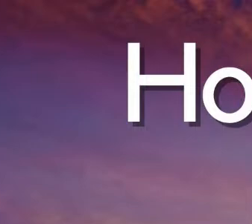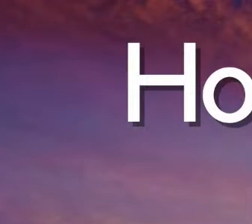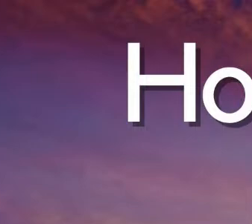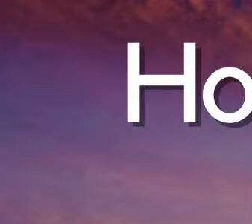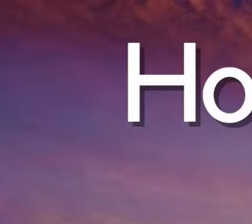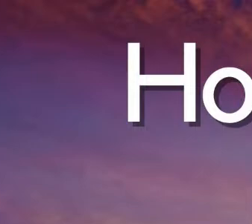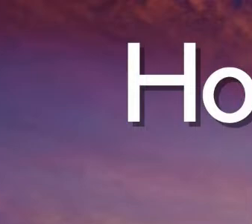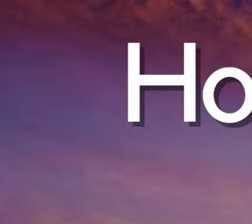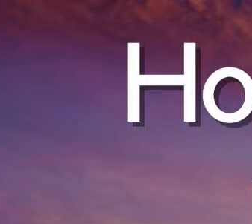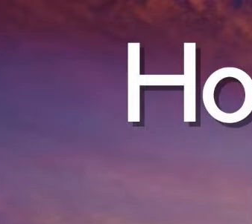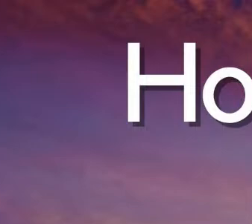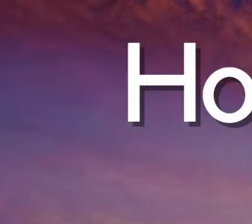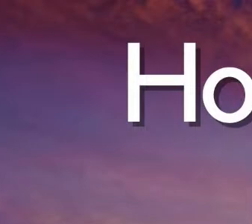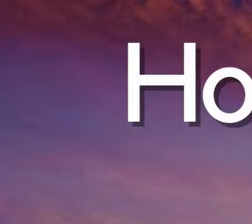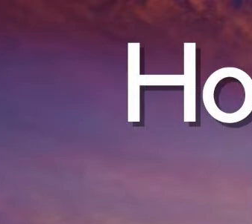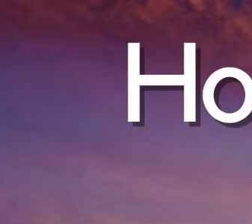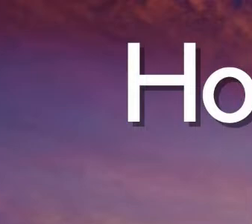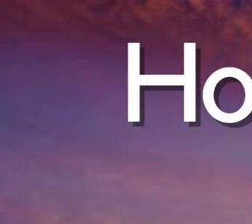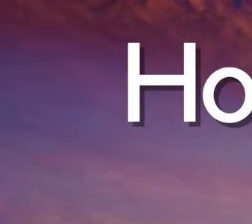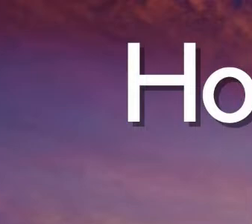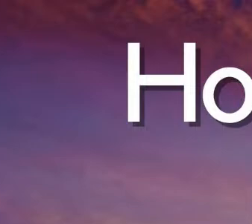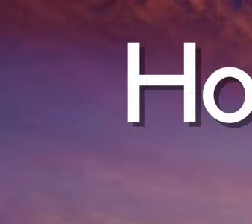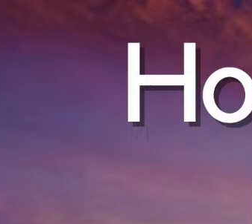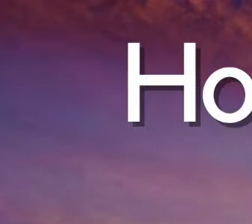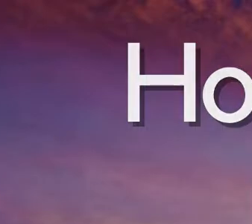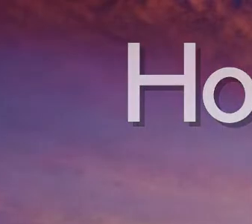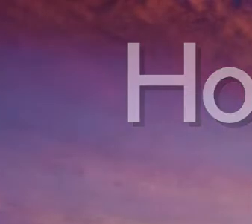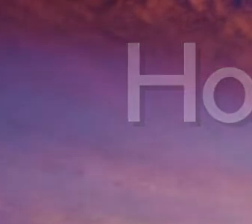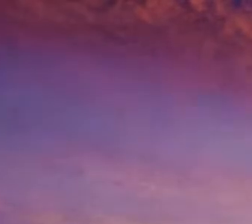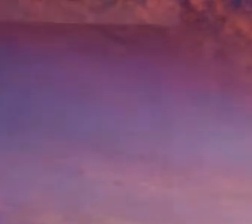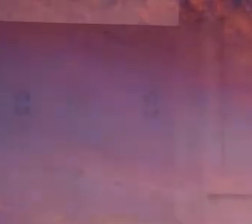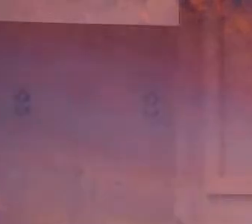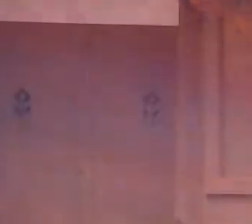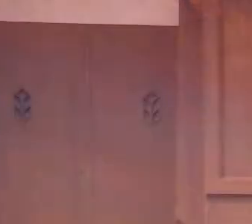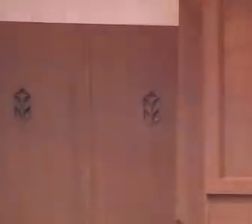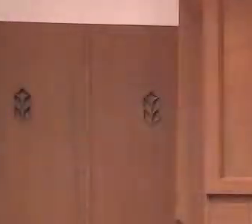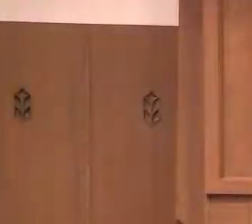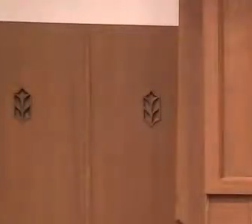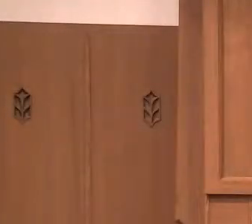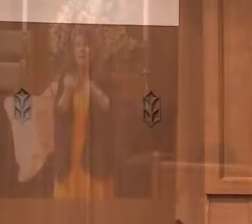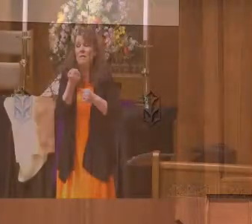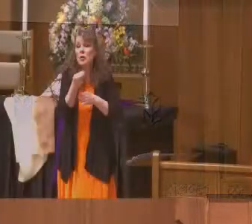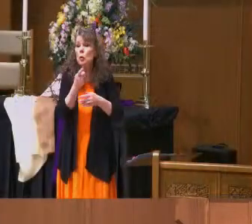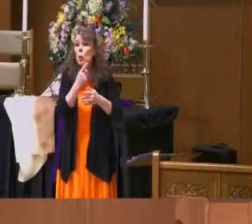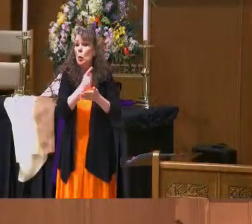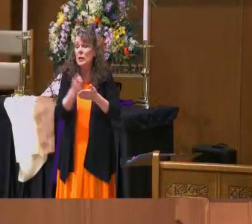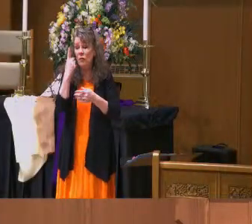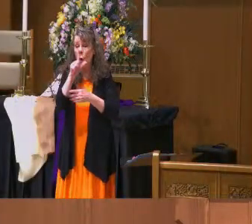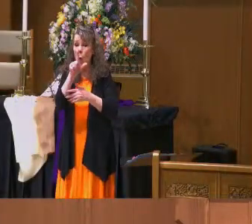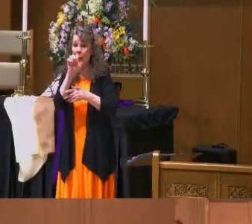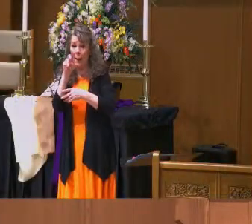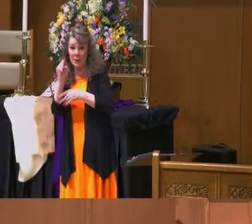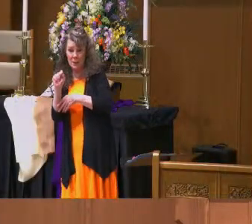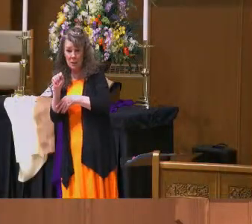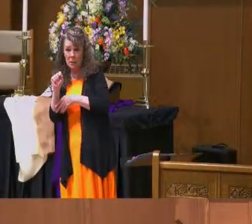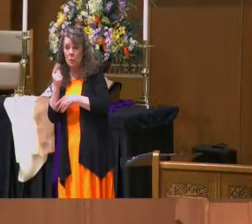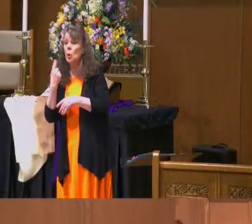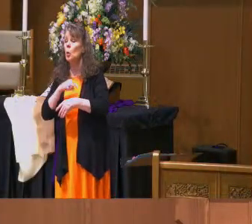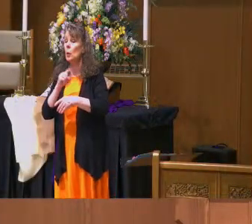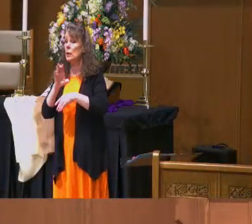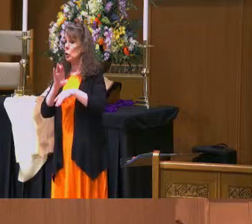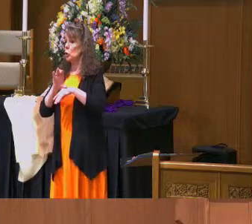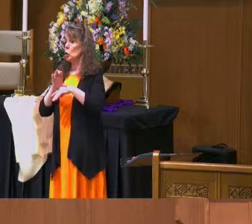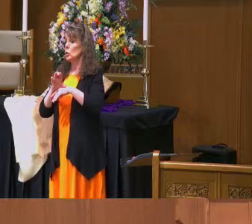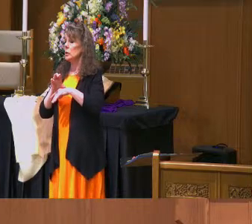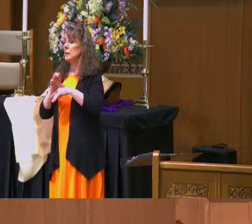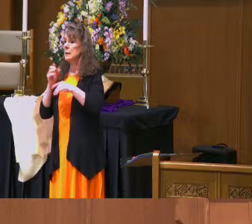such celebration. But during the last few weeks of this Lenten season, here at the church, we have been focusing on what is